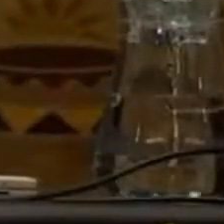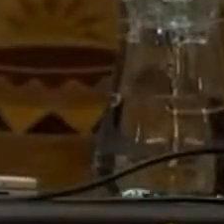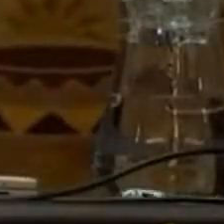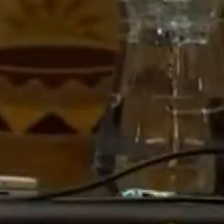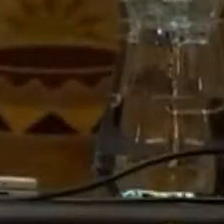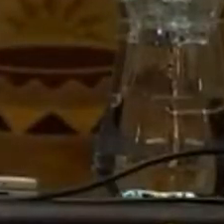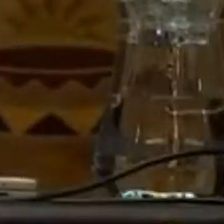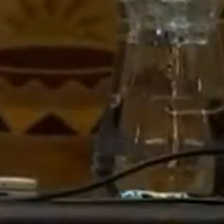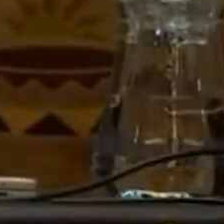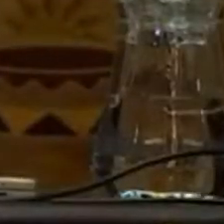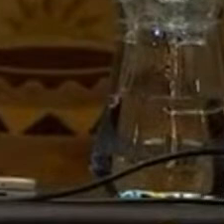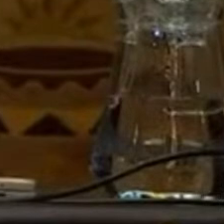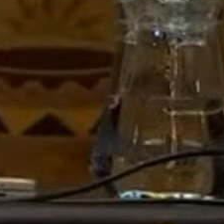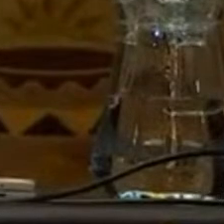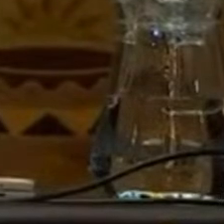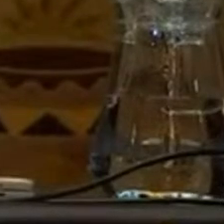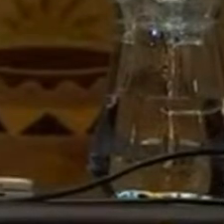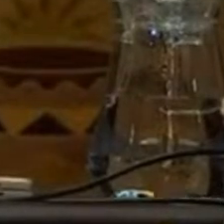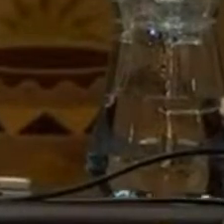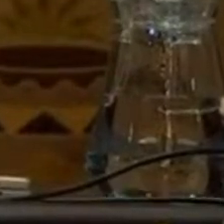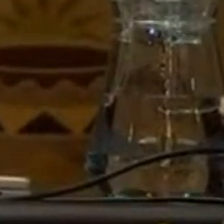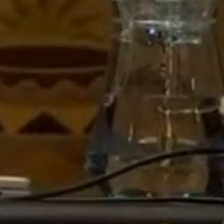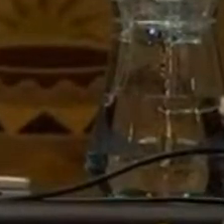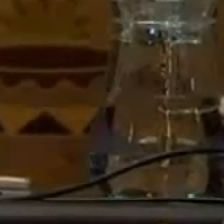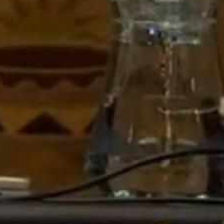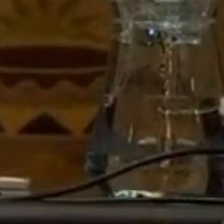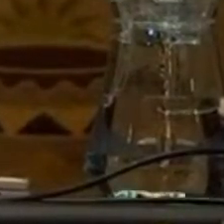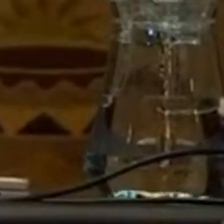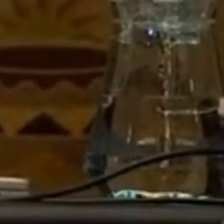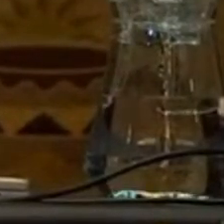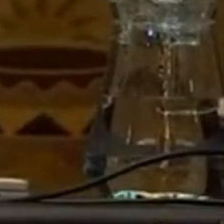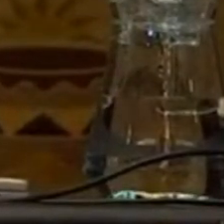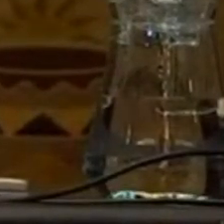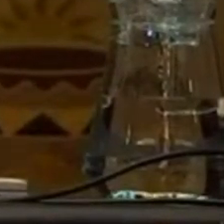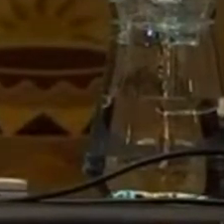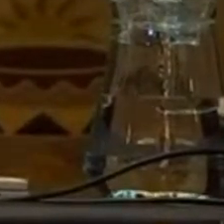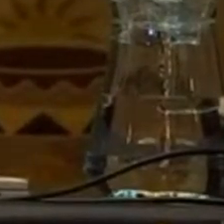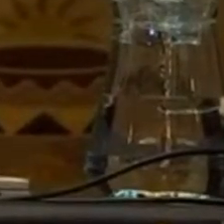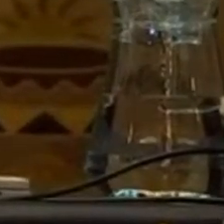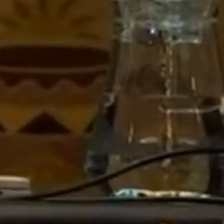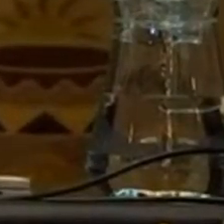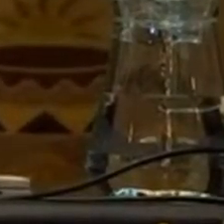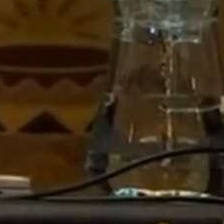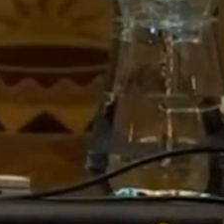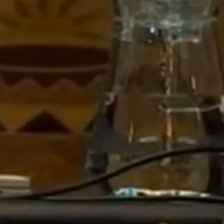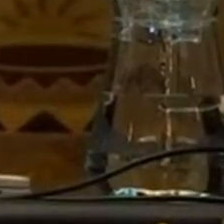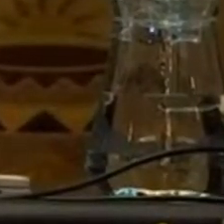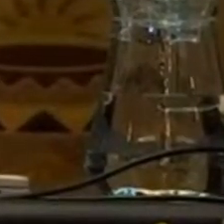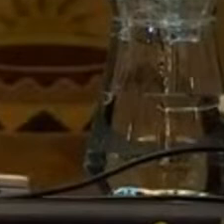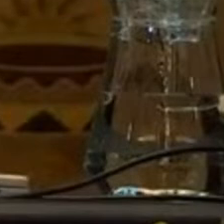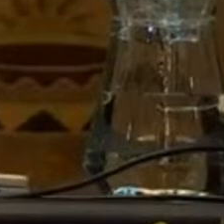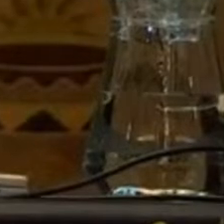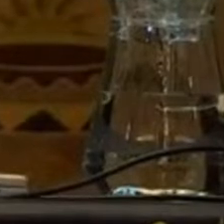House. I want to start by apologizing, honorable members.